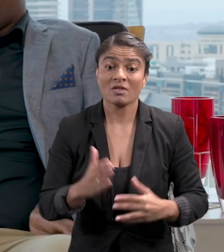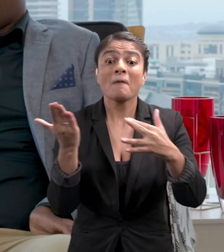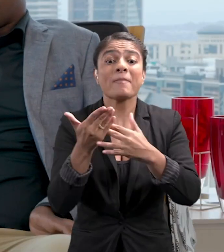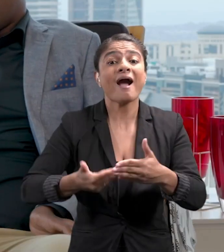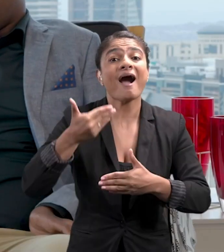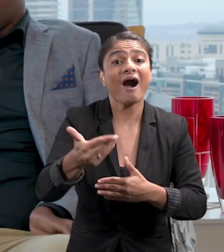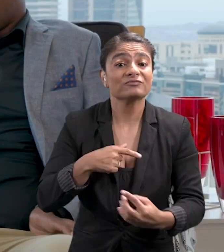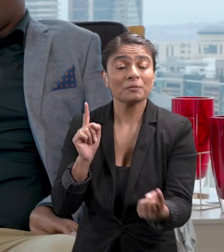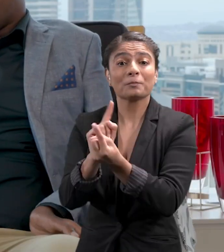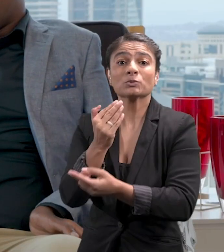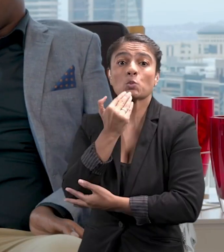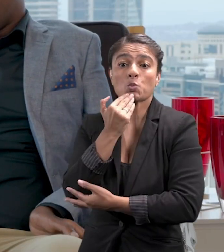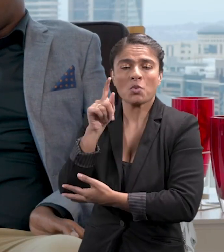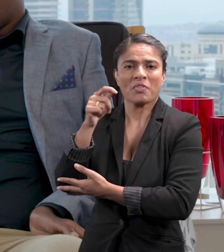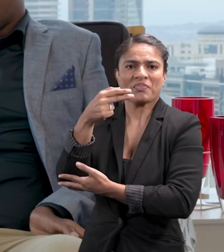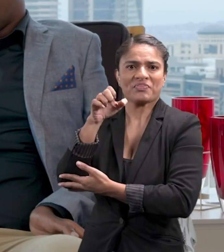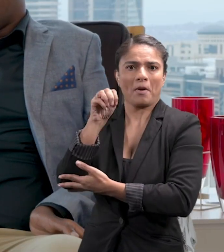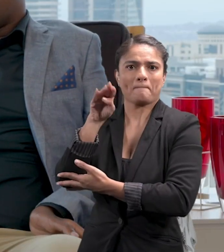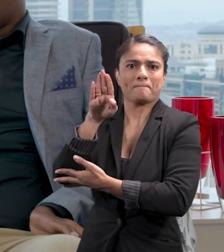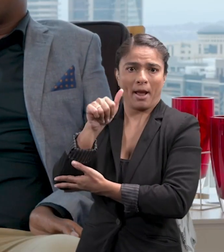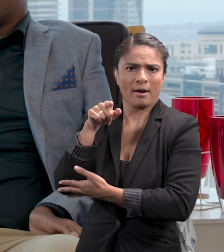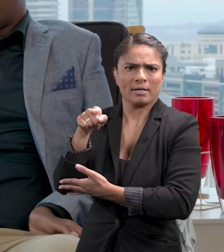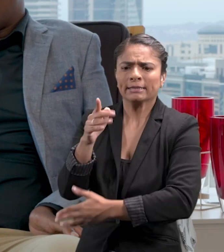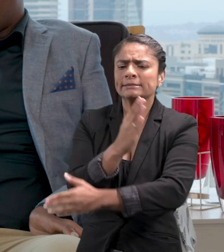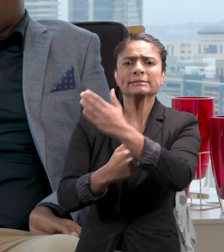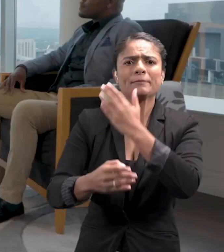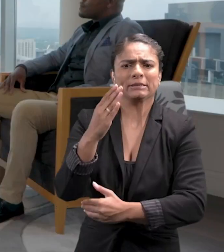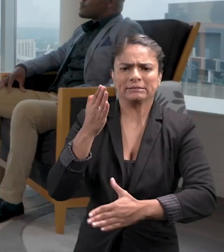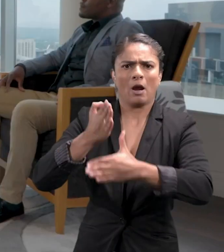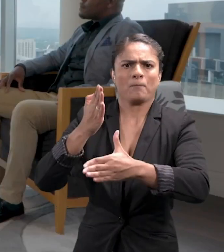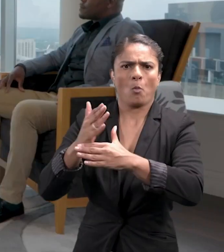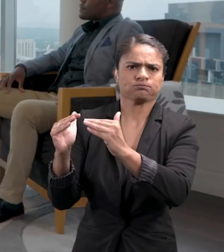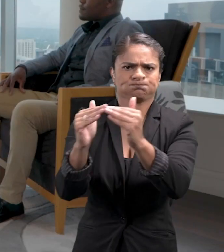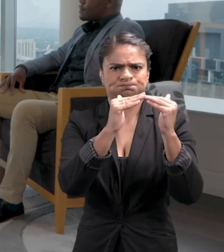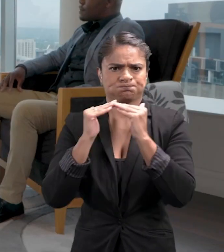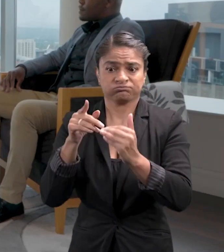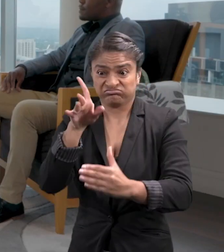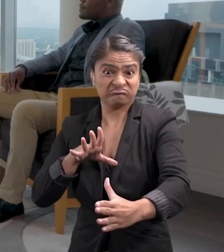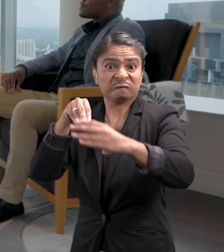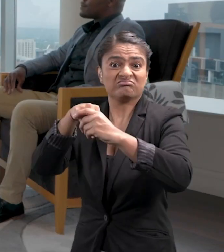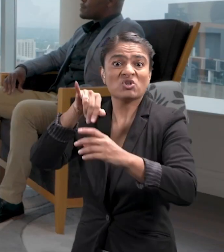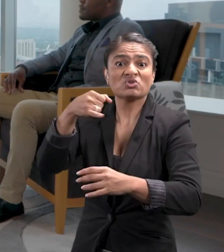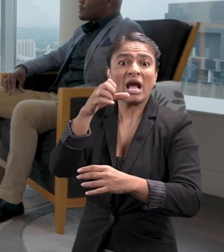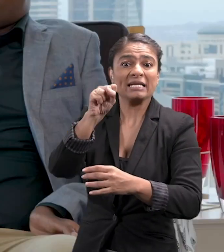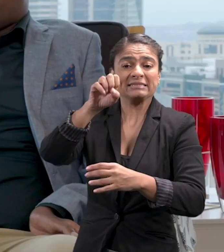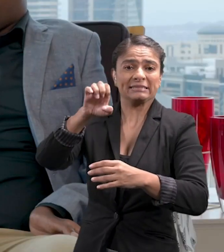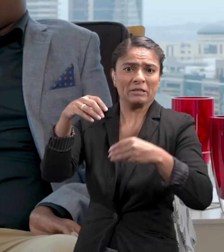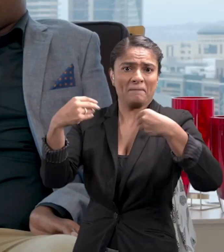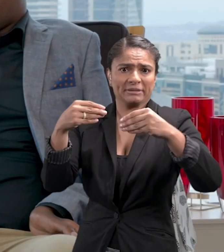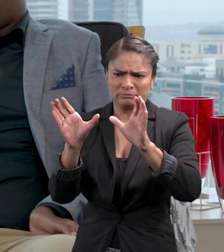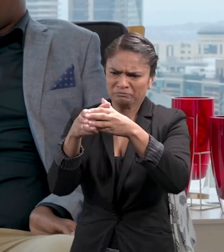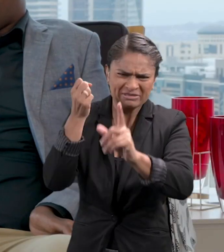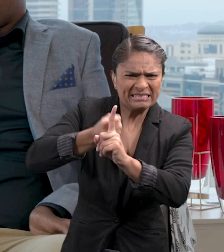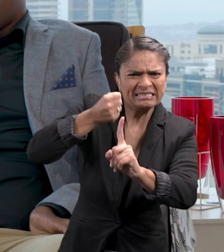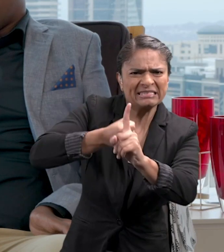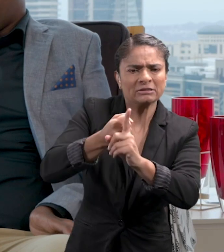After the break, we meet Themba, who was instrumental in building SA Employers for Disability, a forum formed by many JSE-listed companies